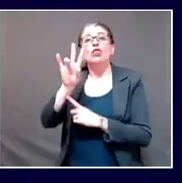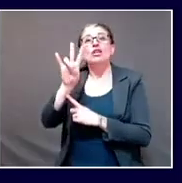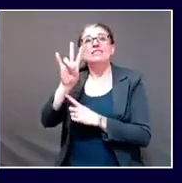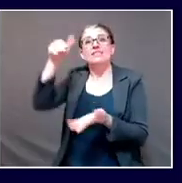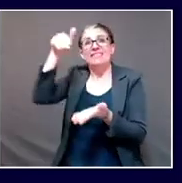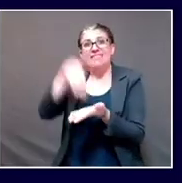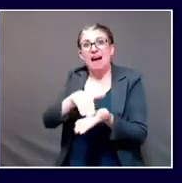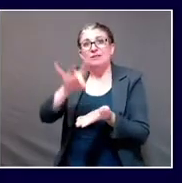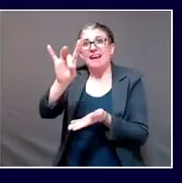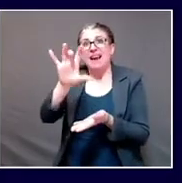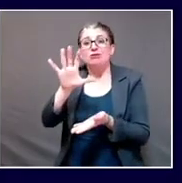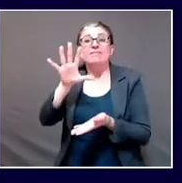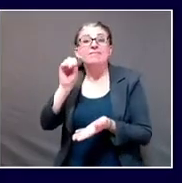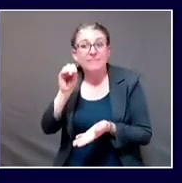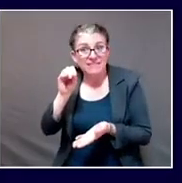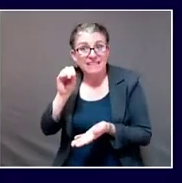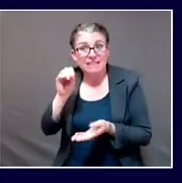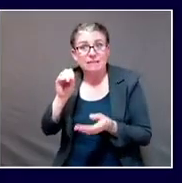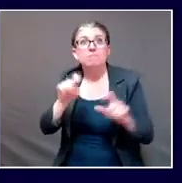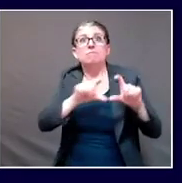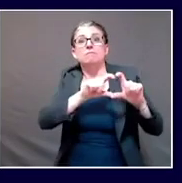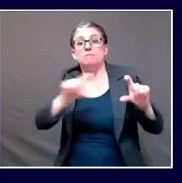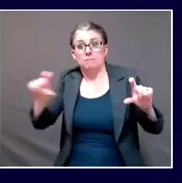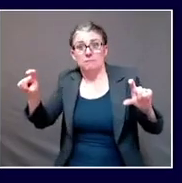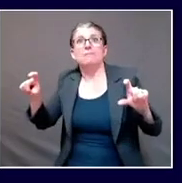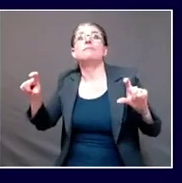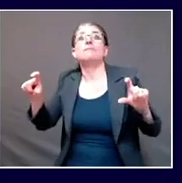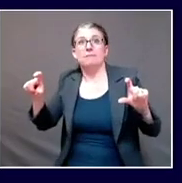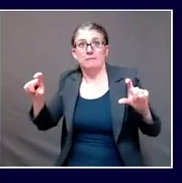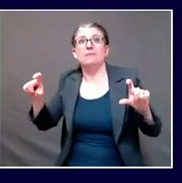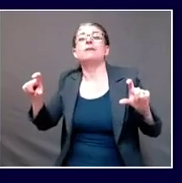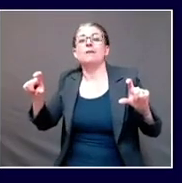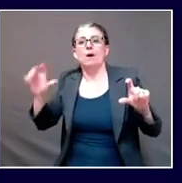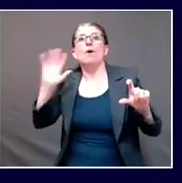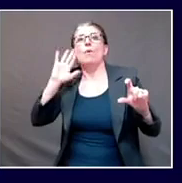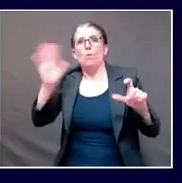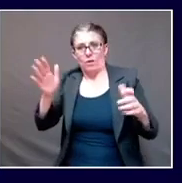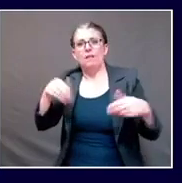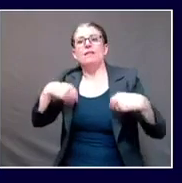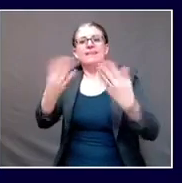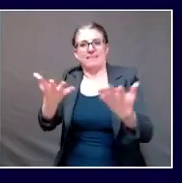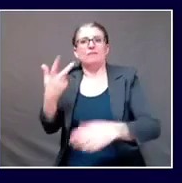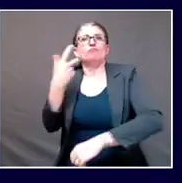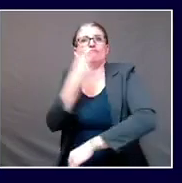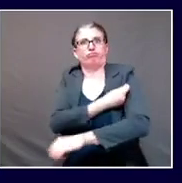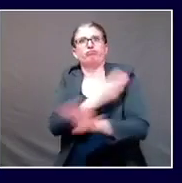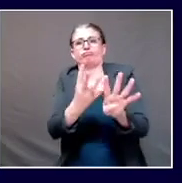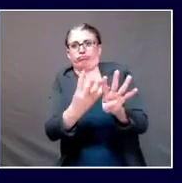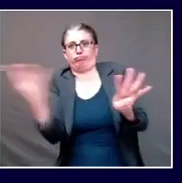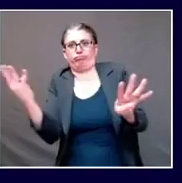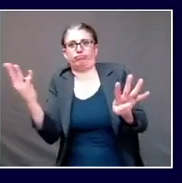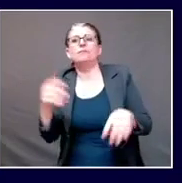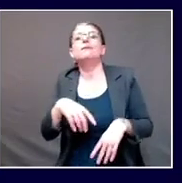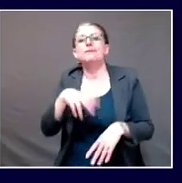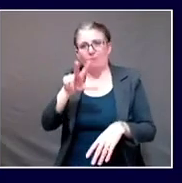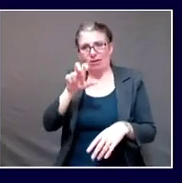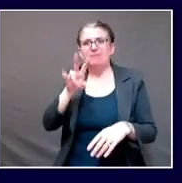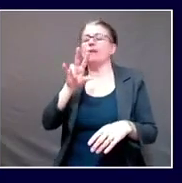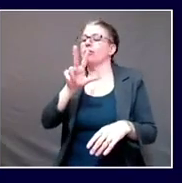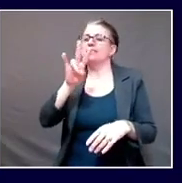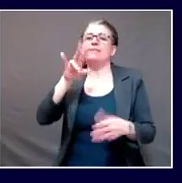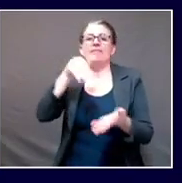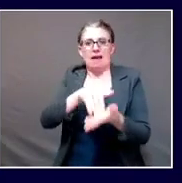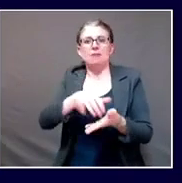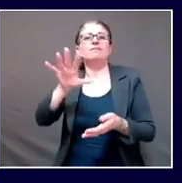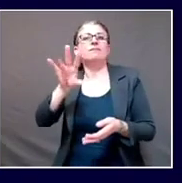13,650 of which are of the Pfizer vaccine, and 24,200 of